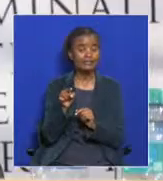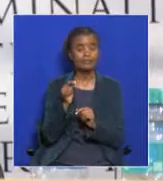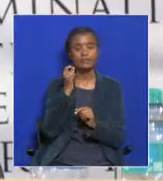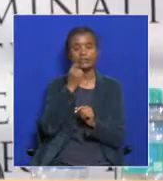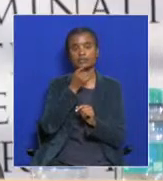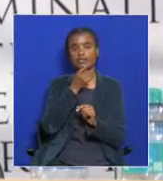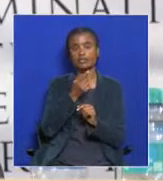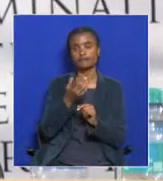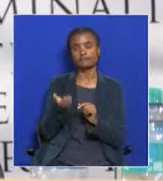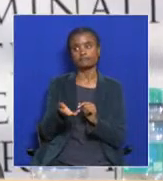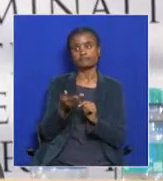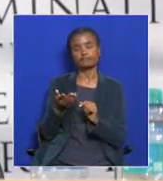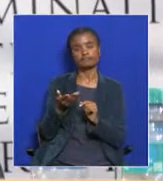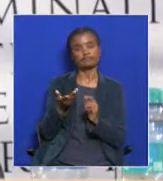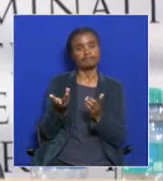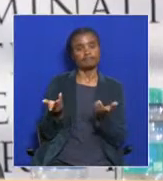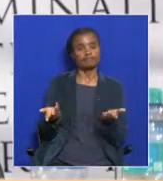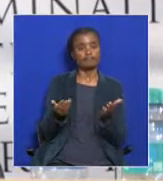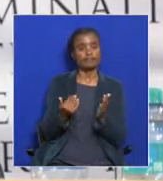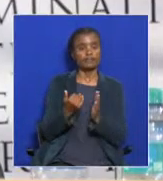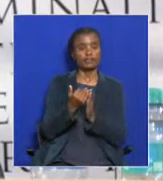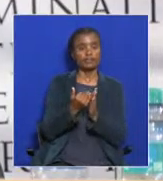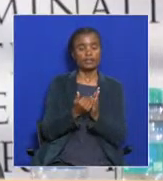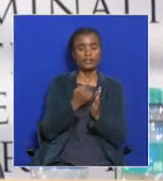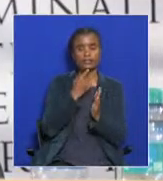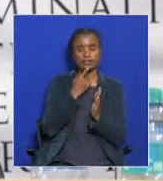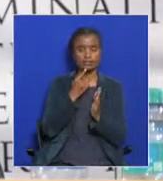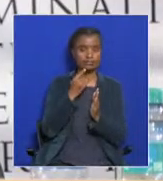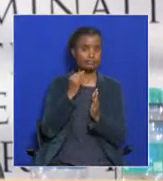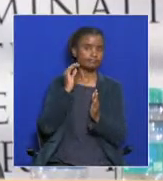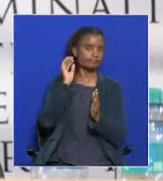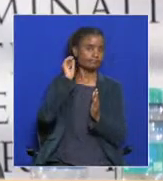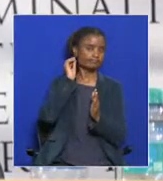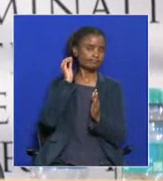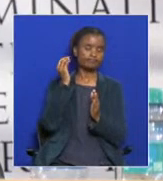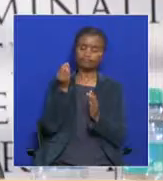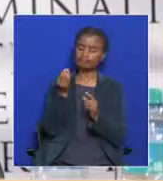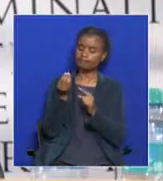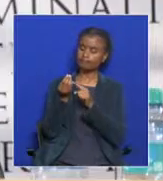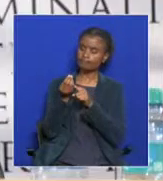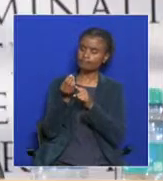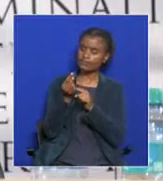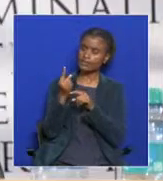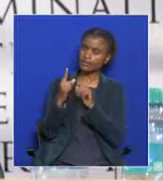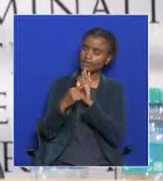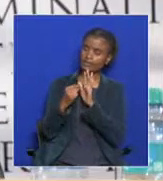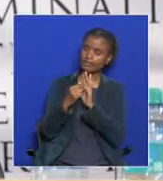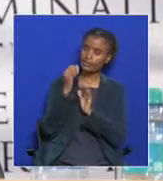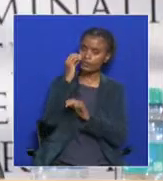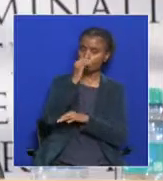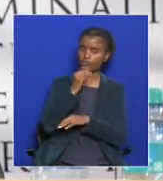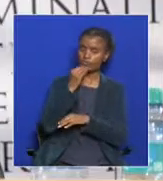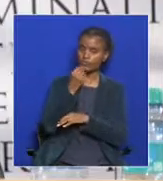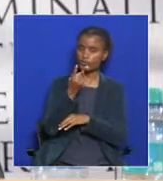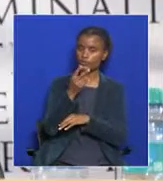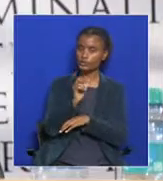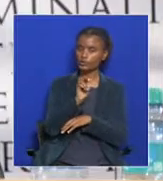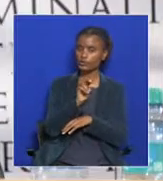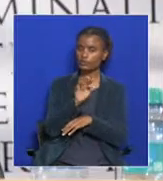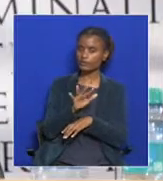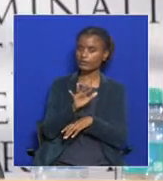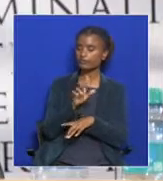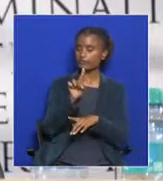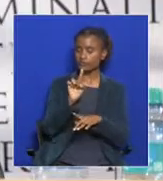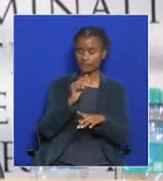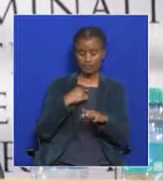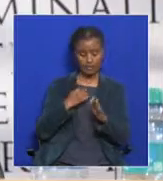record to prompt her memory in October 2025 and say, let me go to my files and see that visit of the